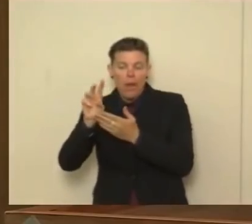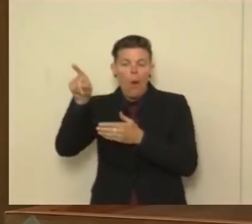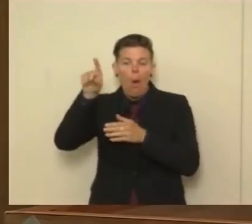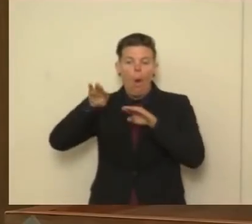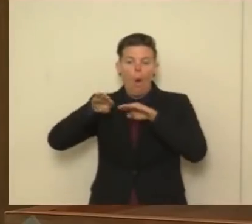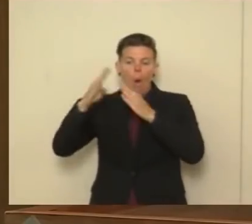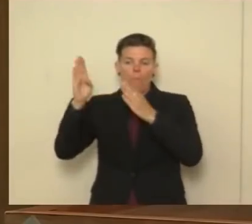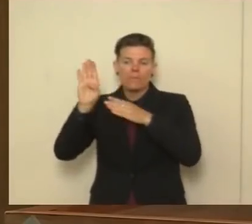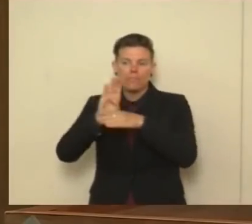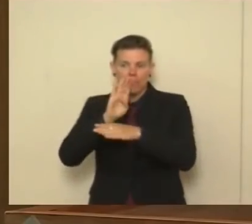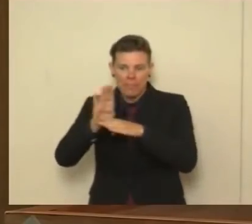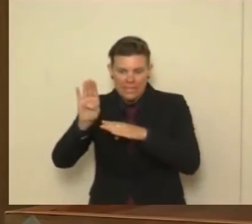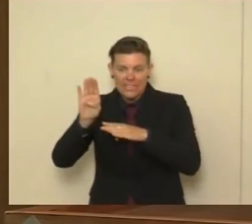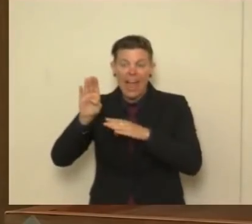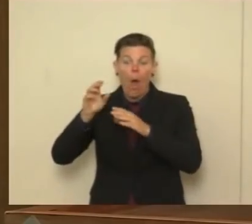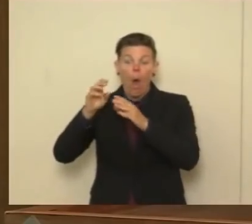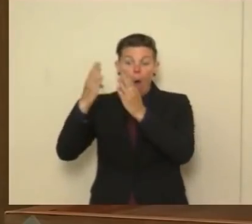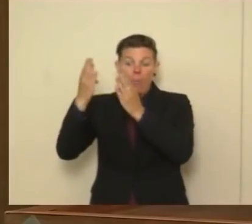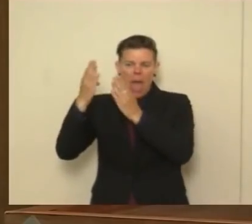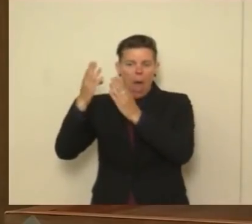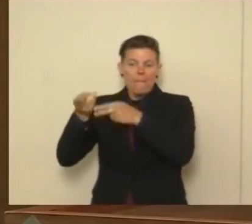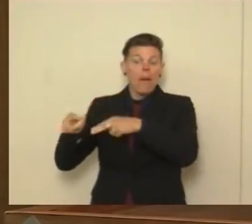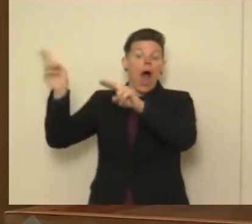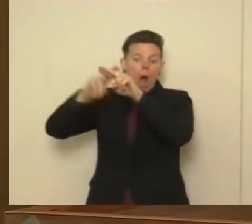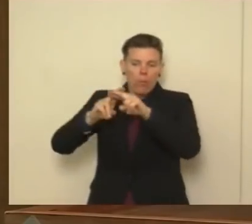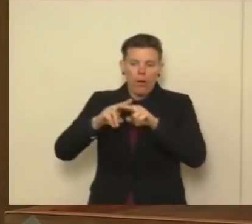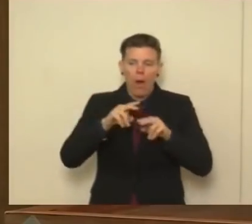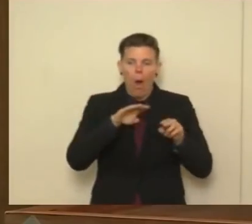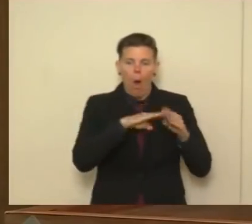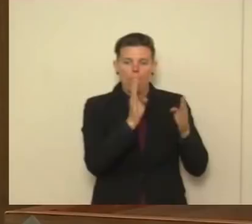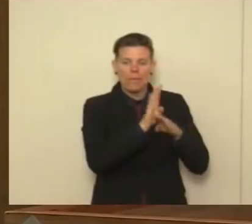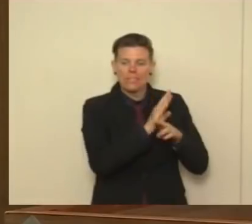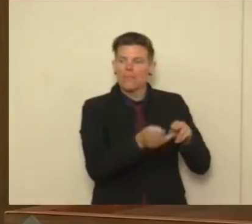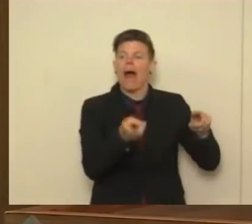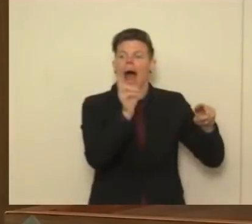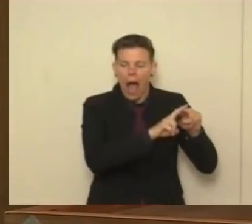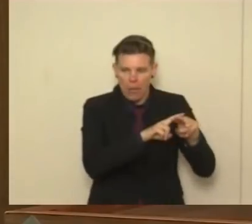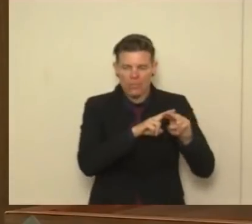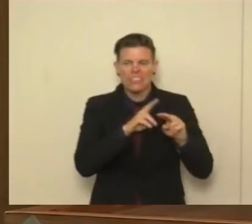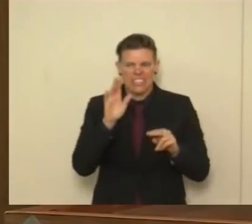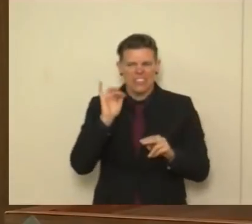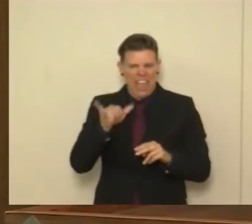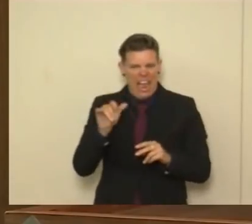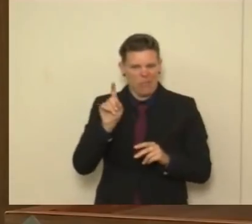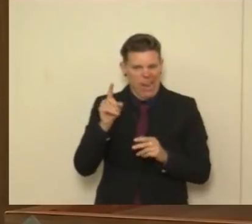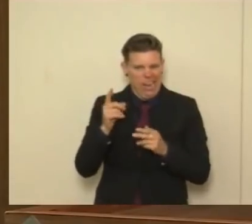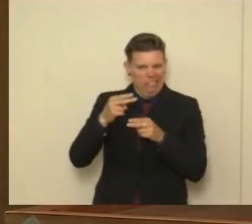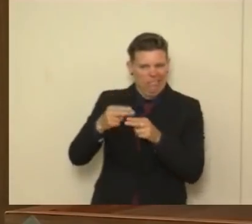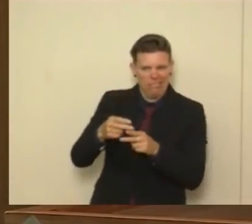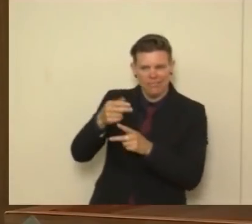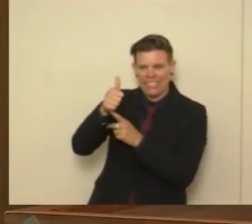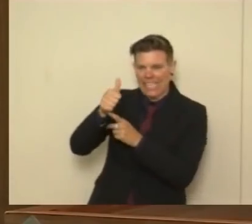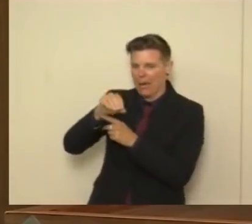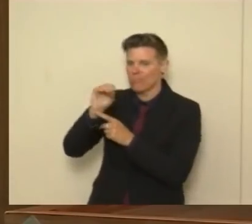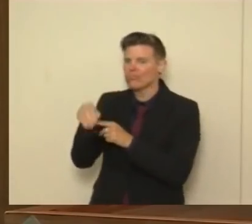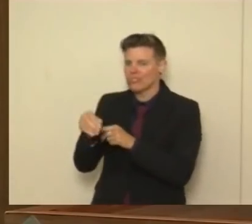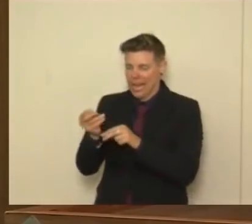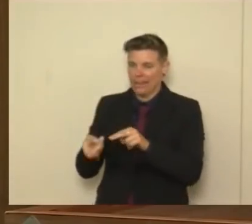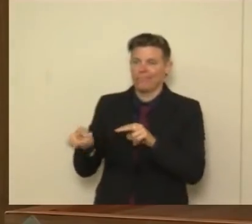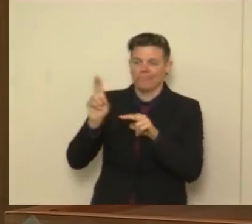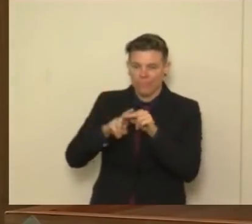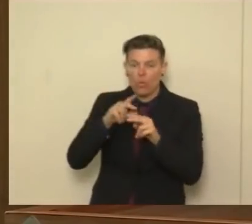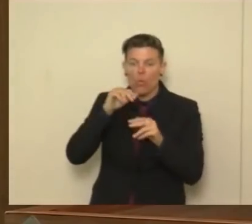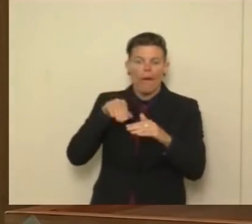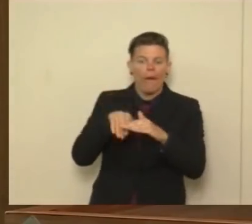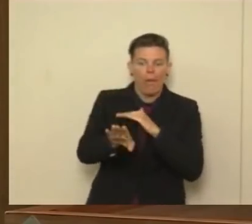be first on my list. Tourism, we already talked about. 10% now of cases, people coming in from out of state. Another